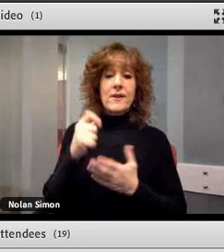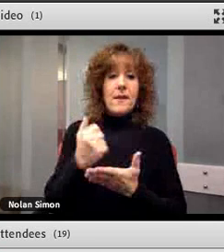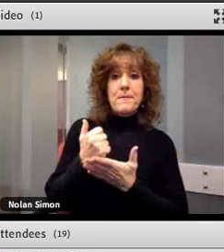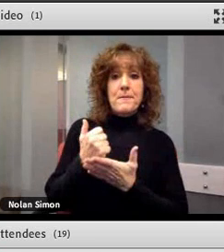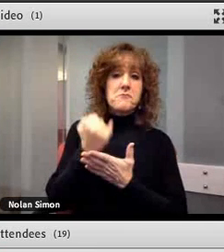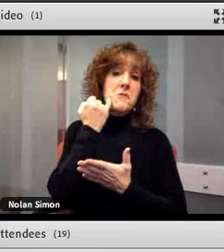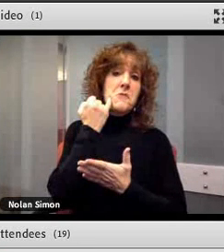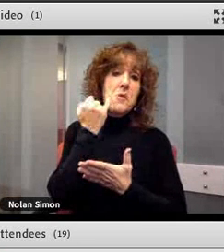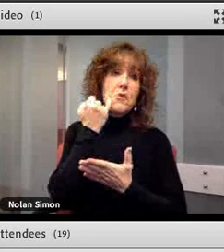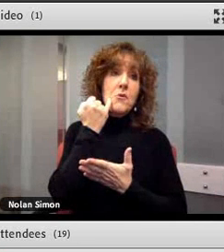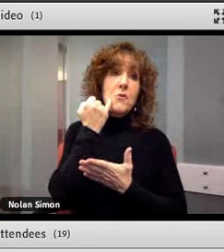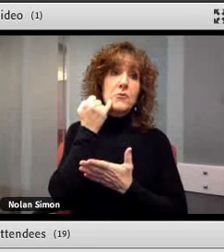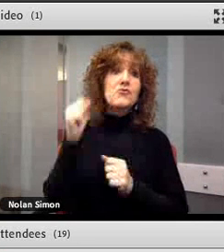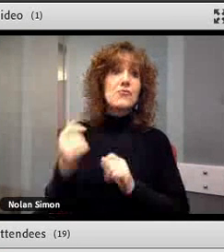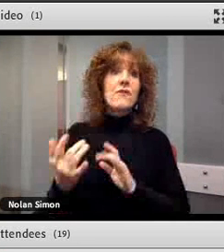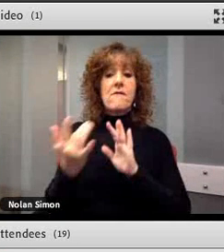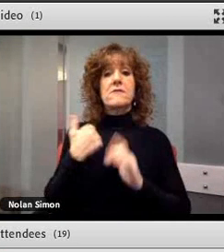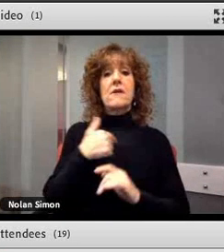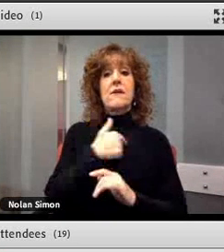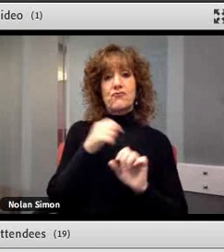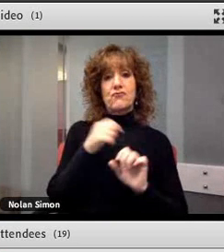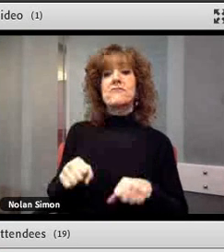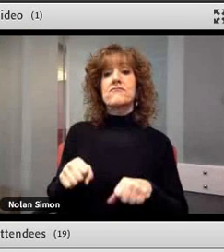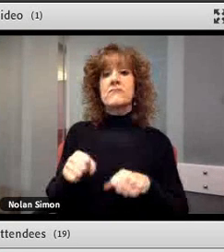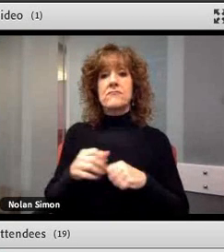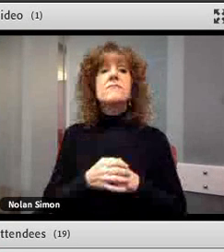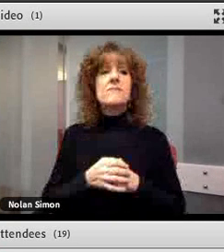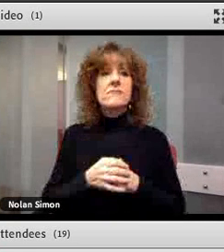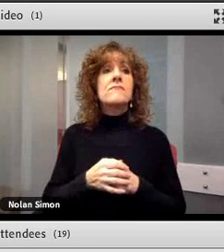free to contact us, and